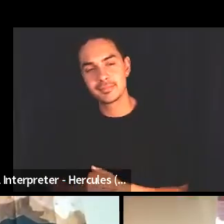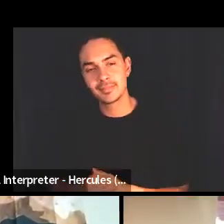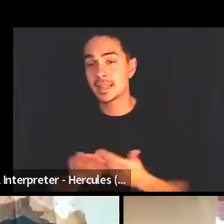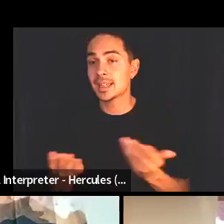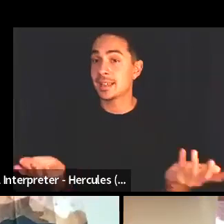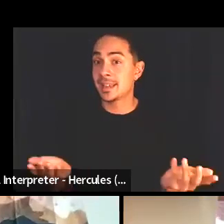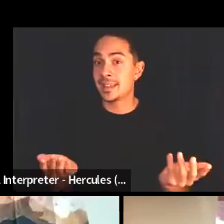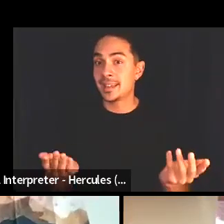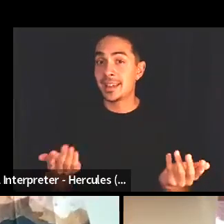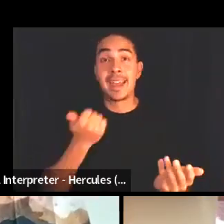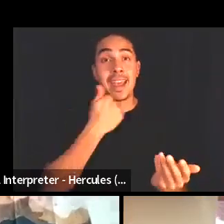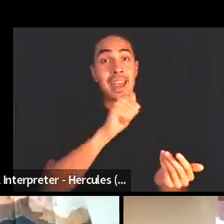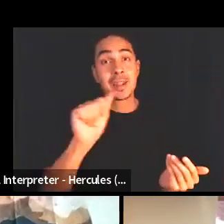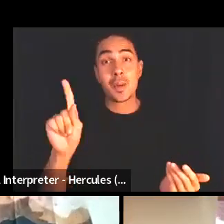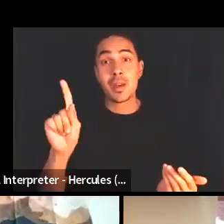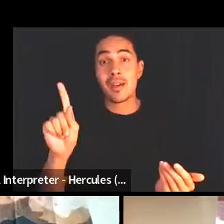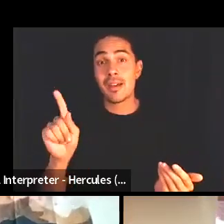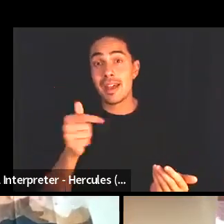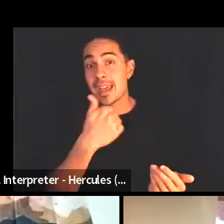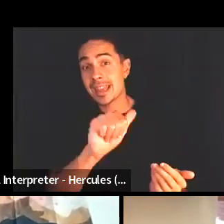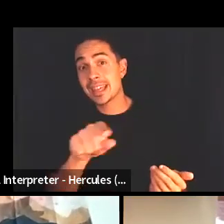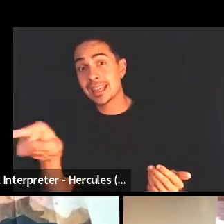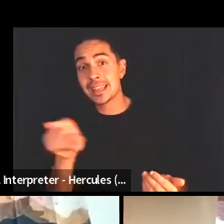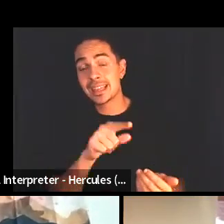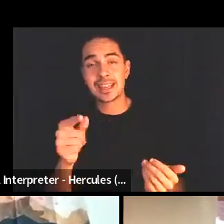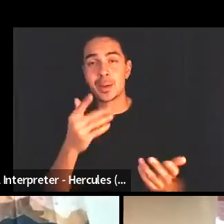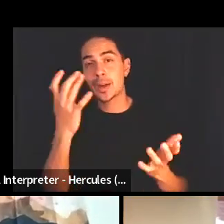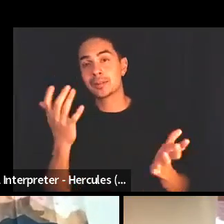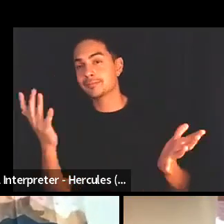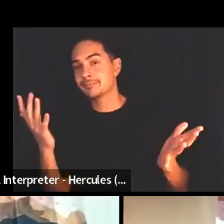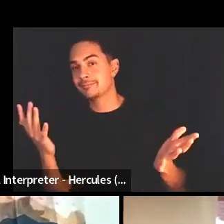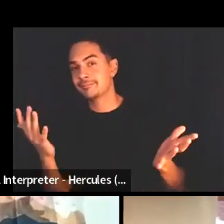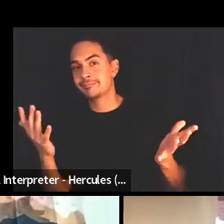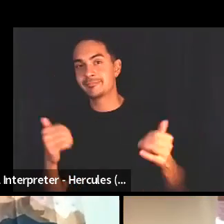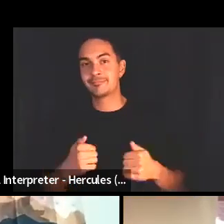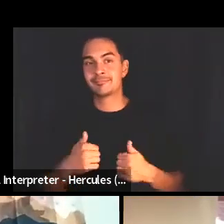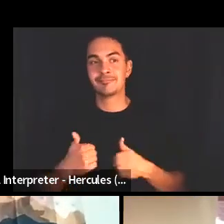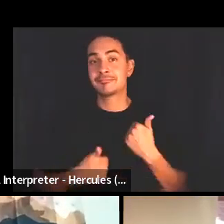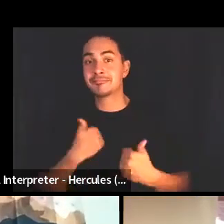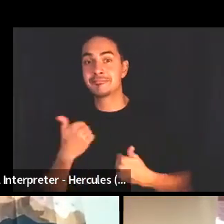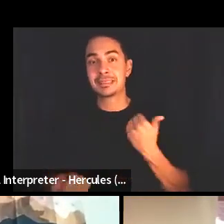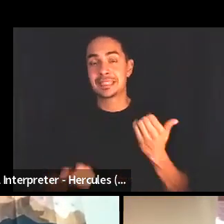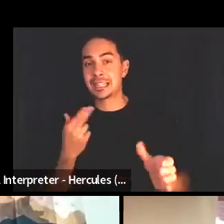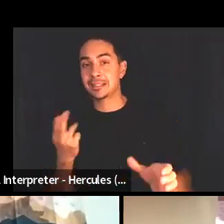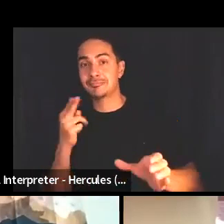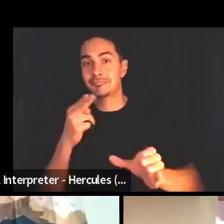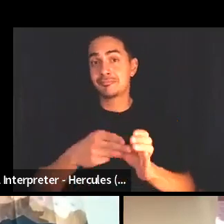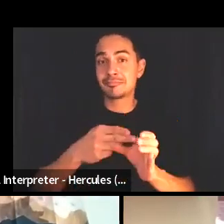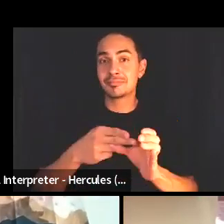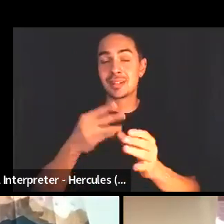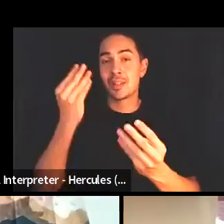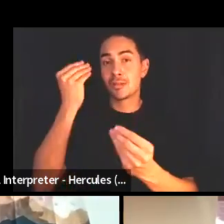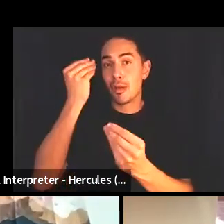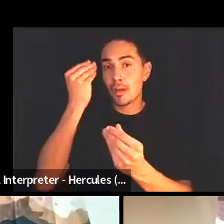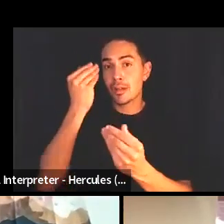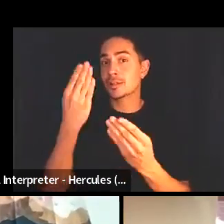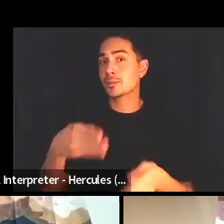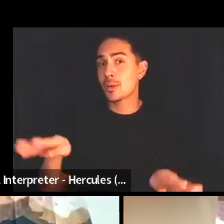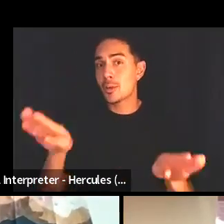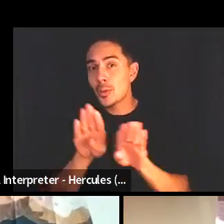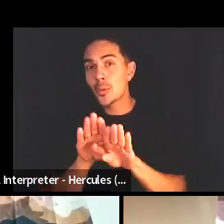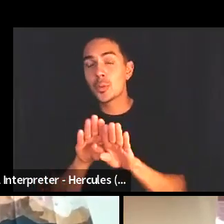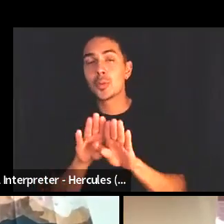so does anybody want to jump in with some closing thoughts or comments?